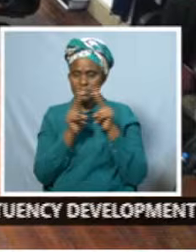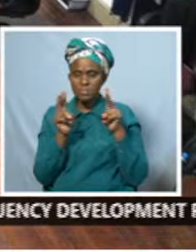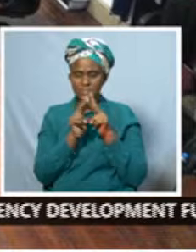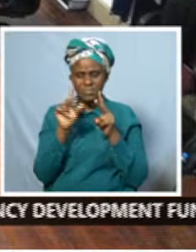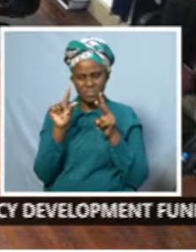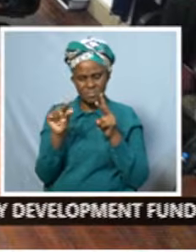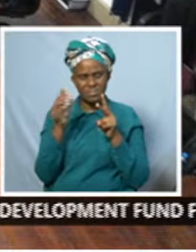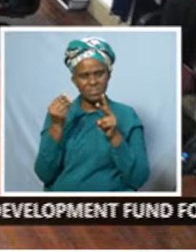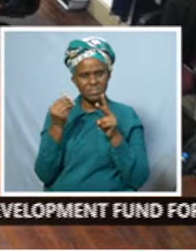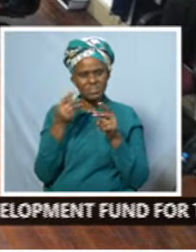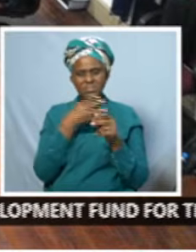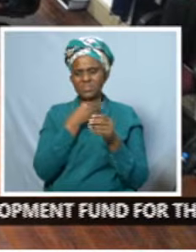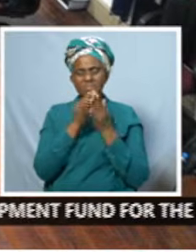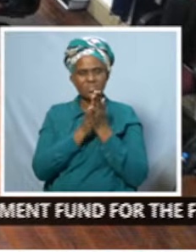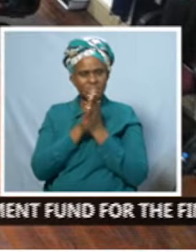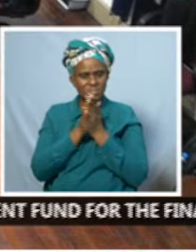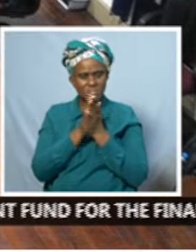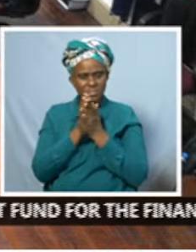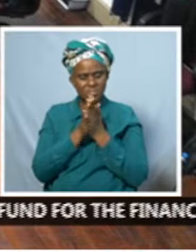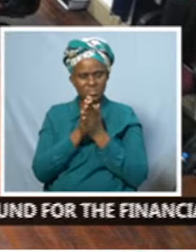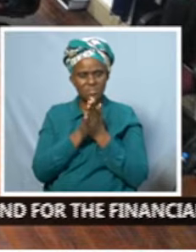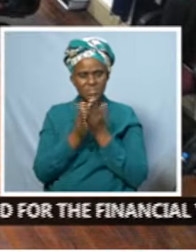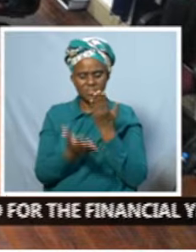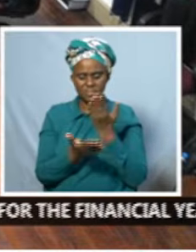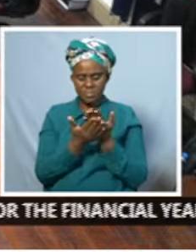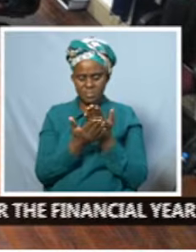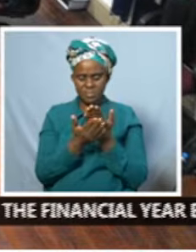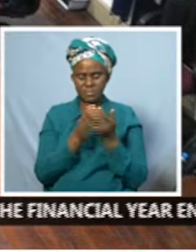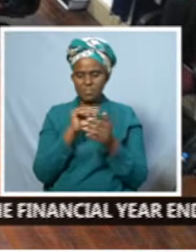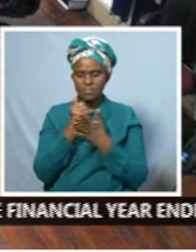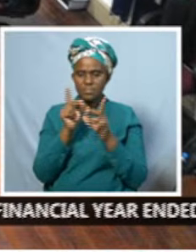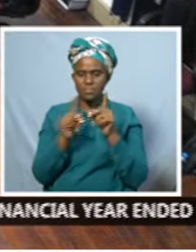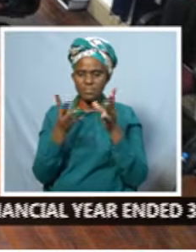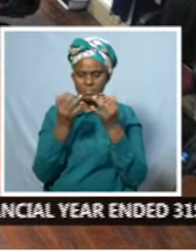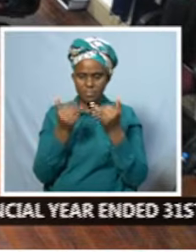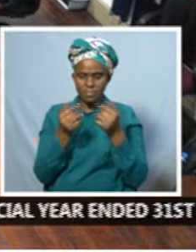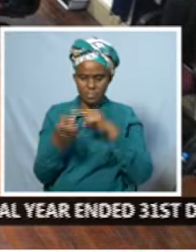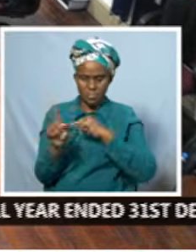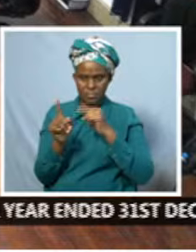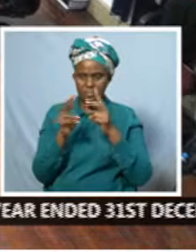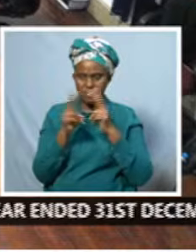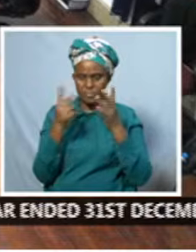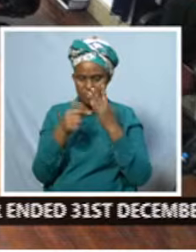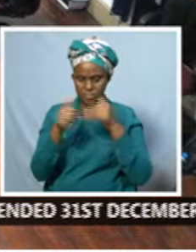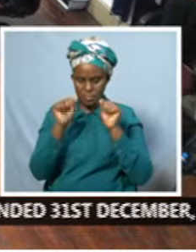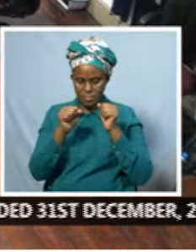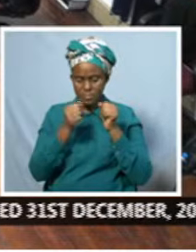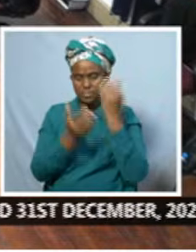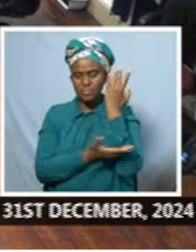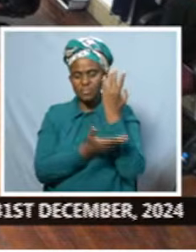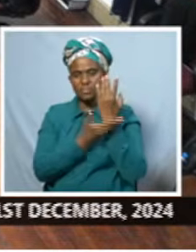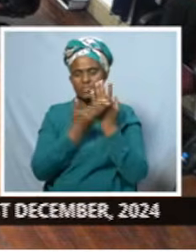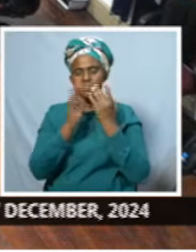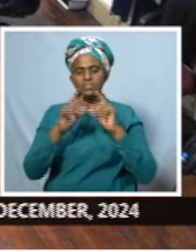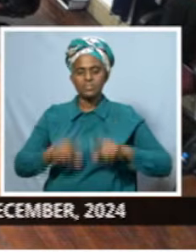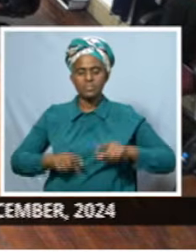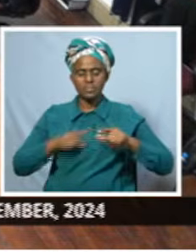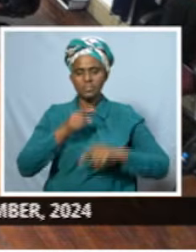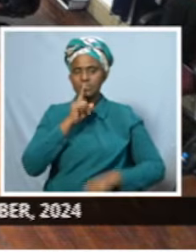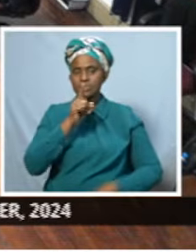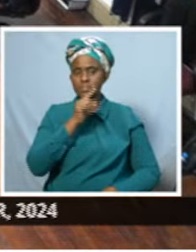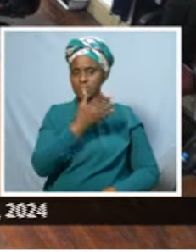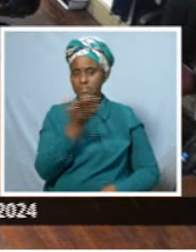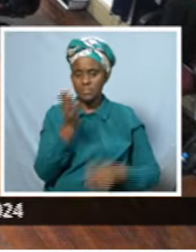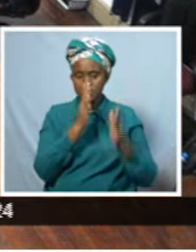small amount of interest attached to it, everyone would want to get it so that they can better their lives. I'm sure those